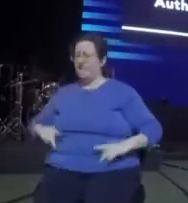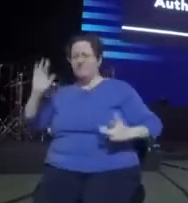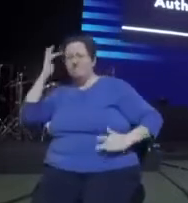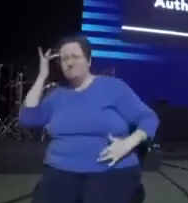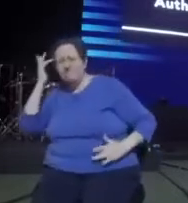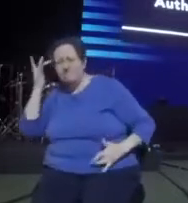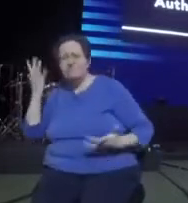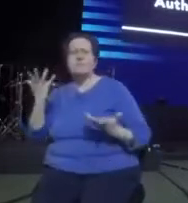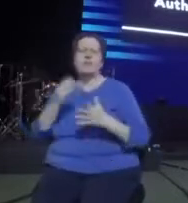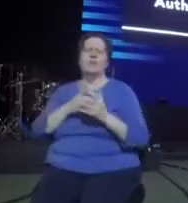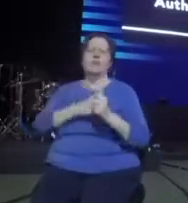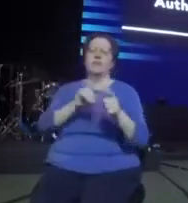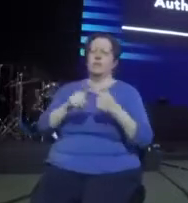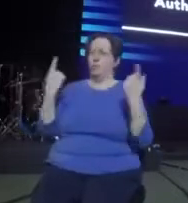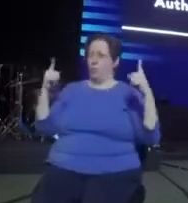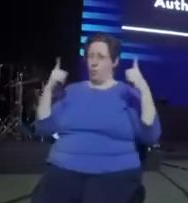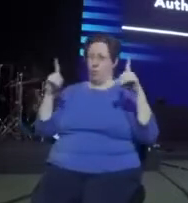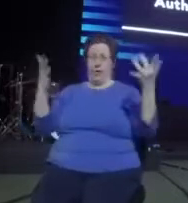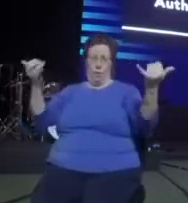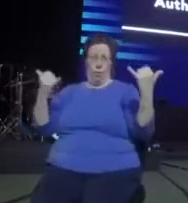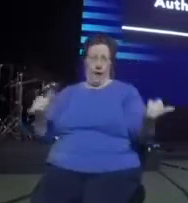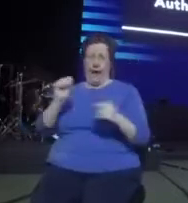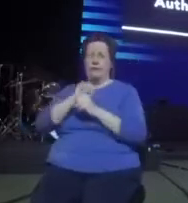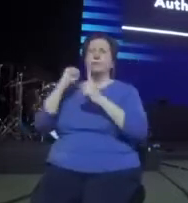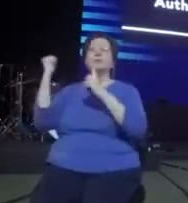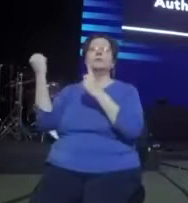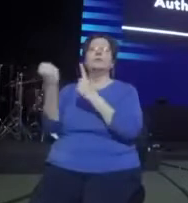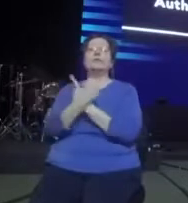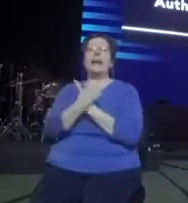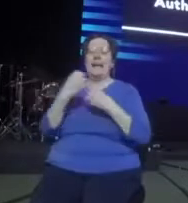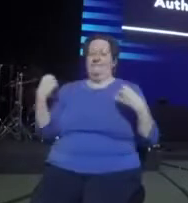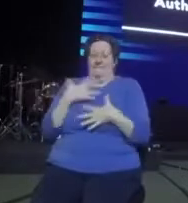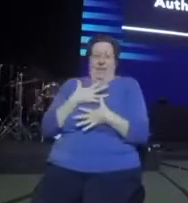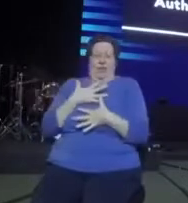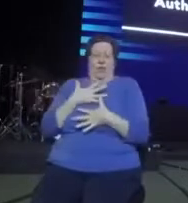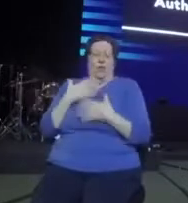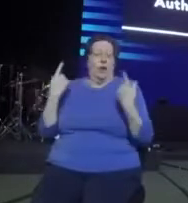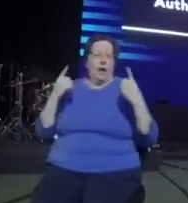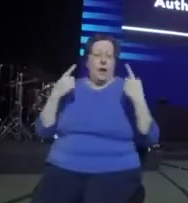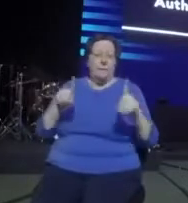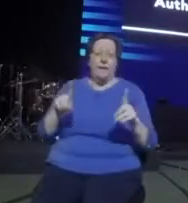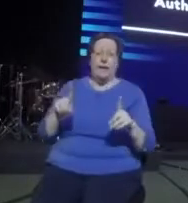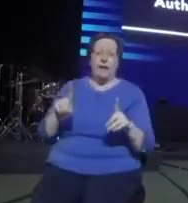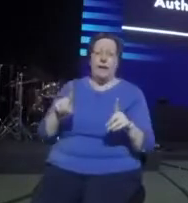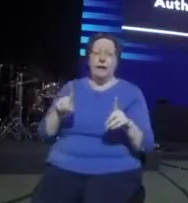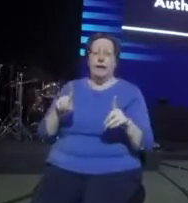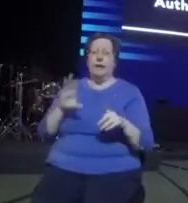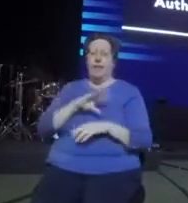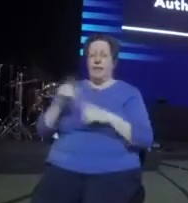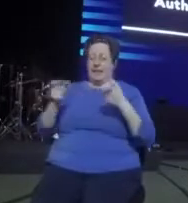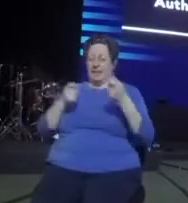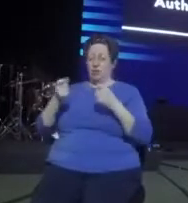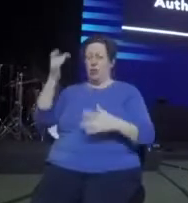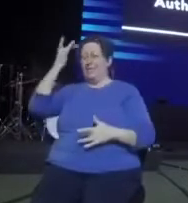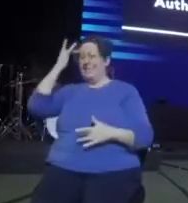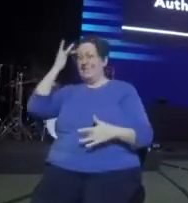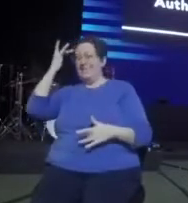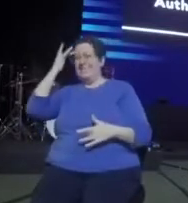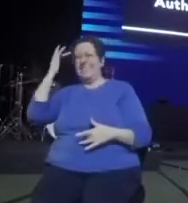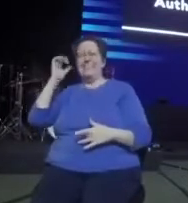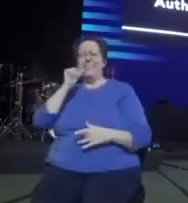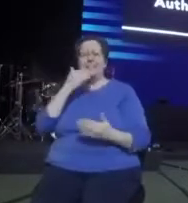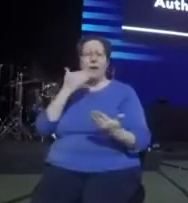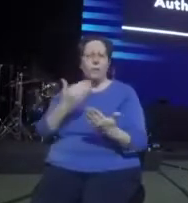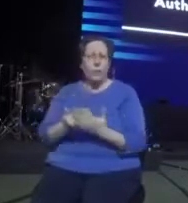chaos, leads to what we have in our society today, fears that have gripped the people, sicknesses that are running